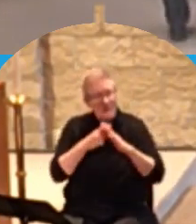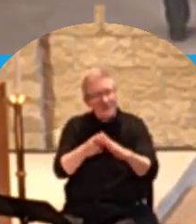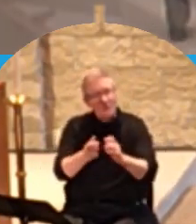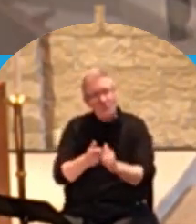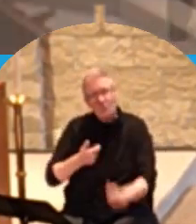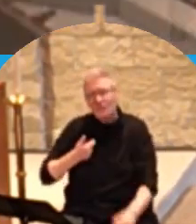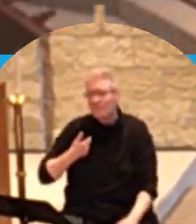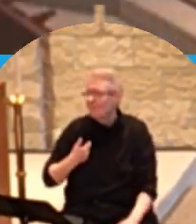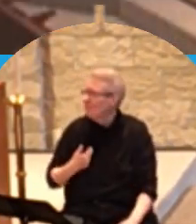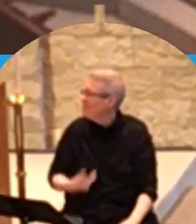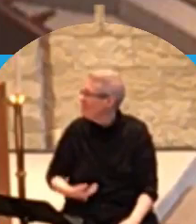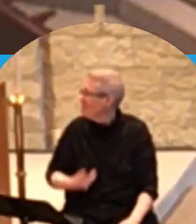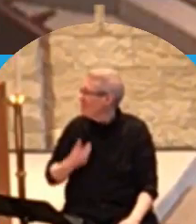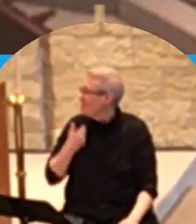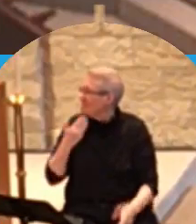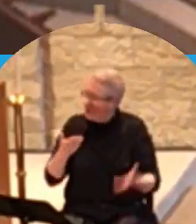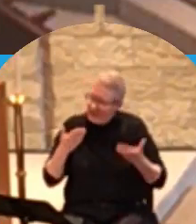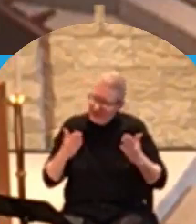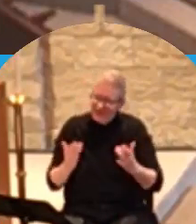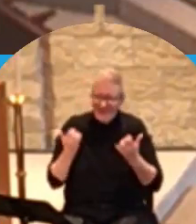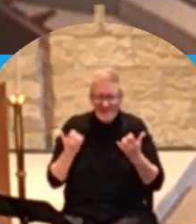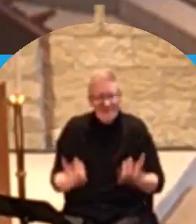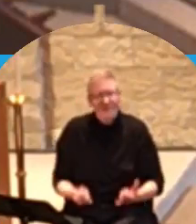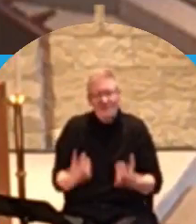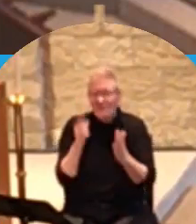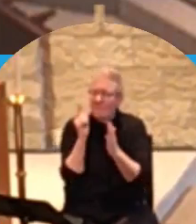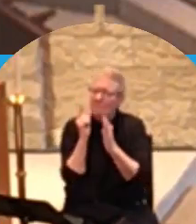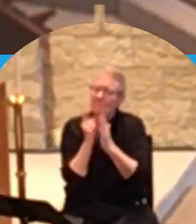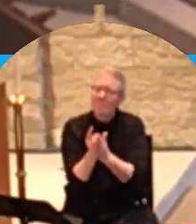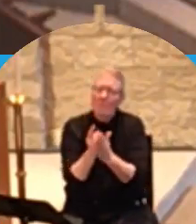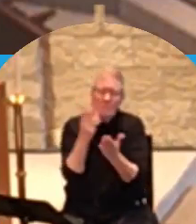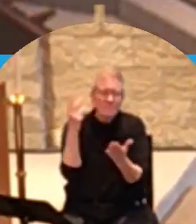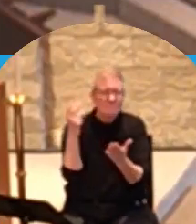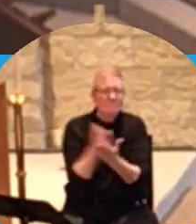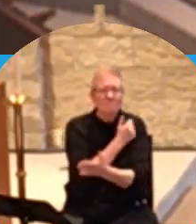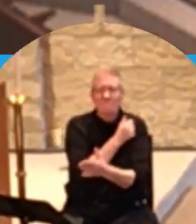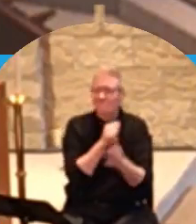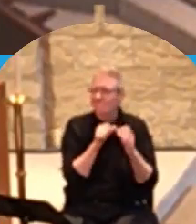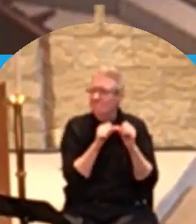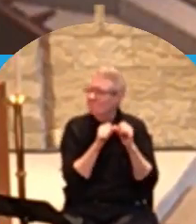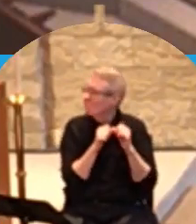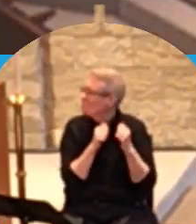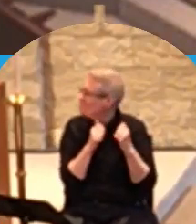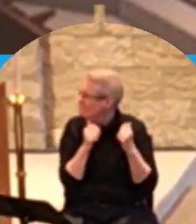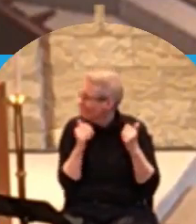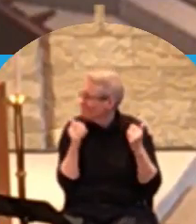begins with me. Let this be the moment now.